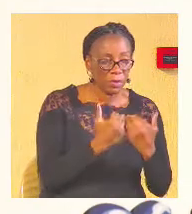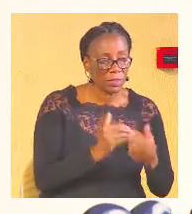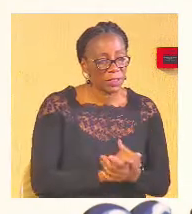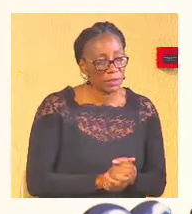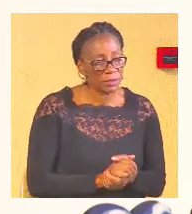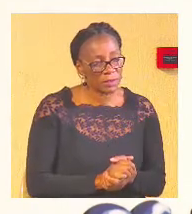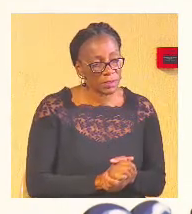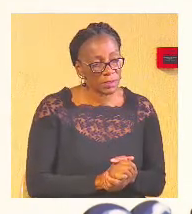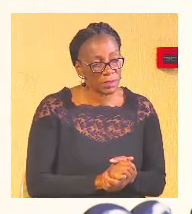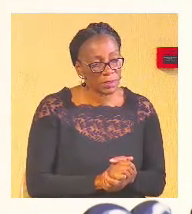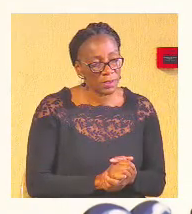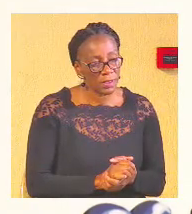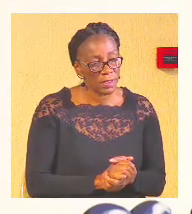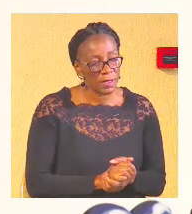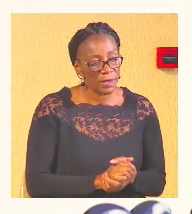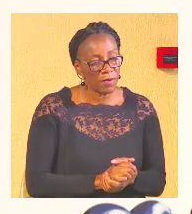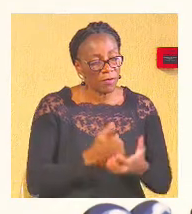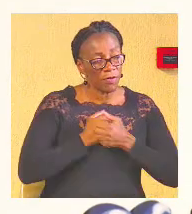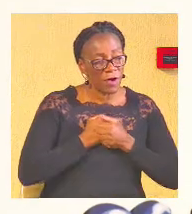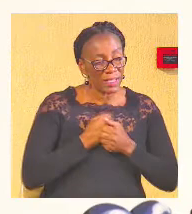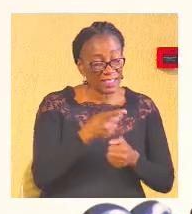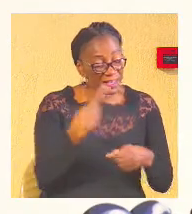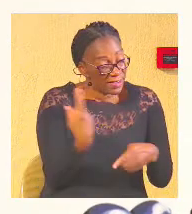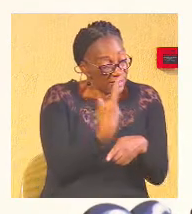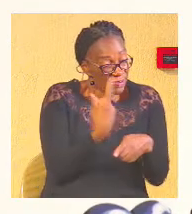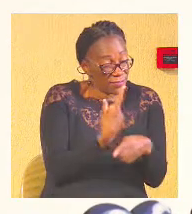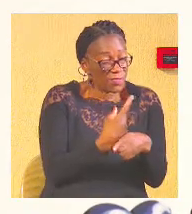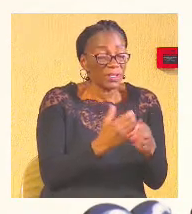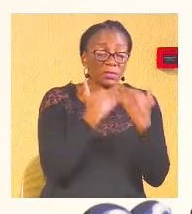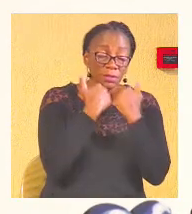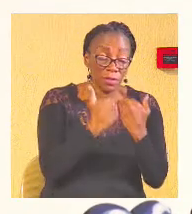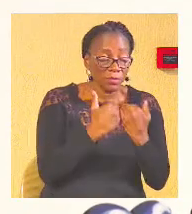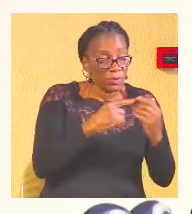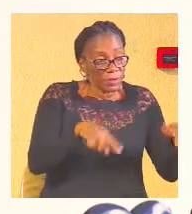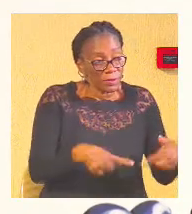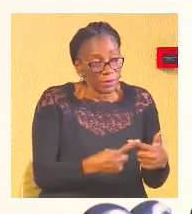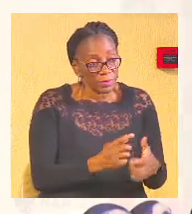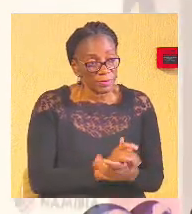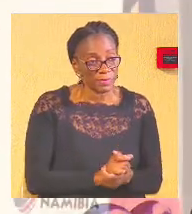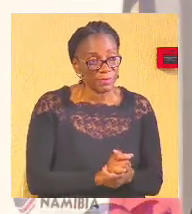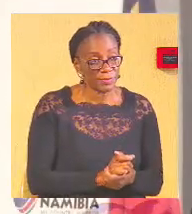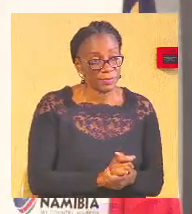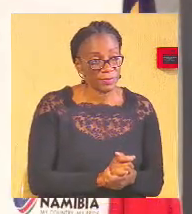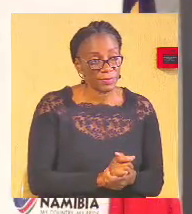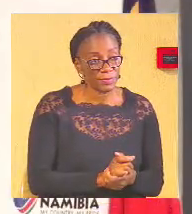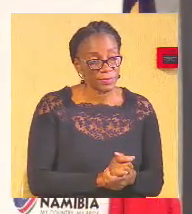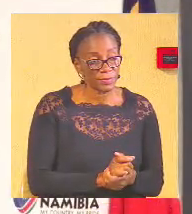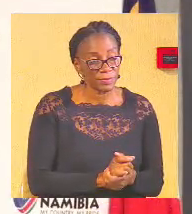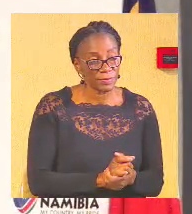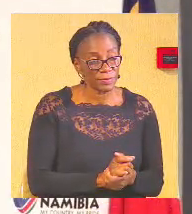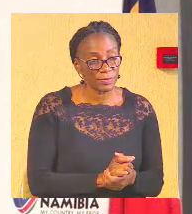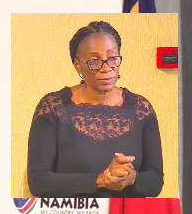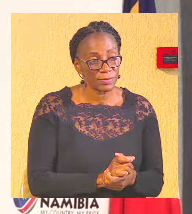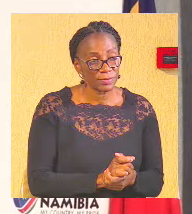in the ministry that we prioritize the availability of utilities at our health facilities. Okay. Another question